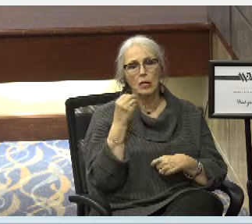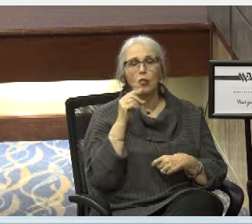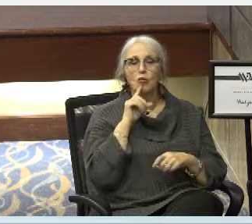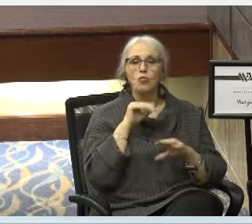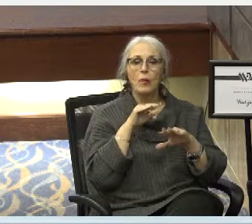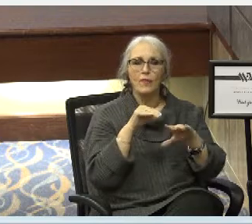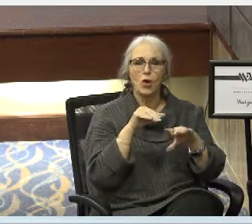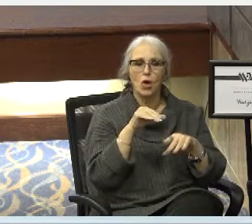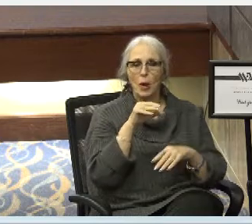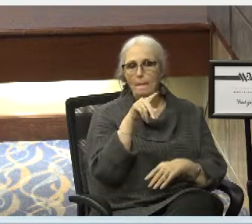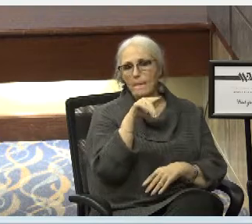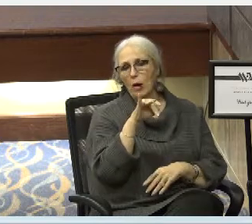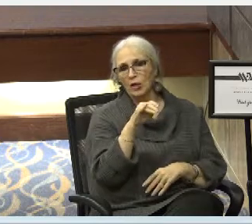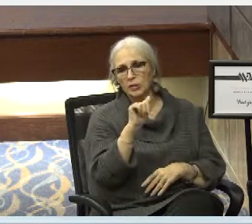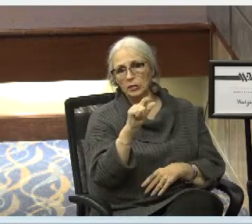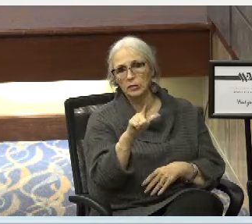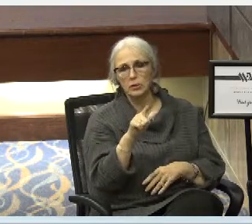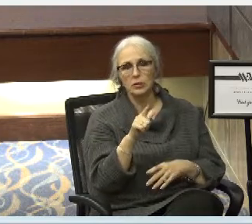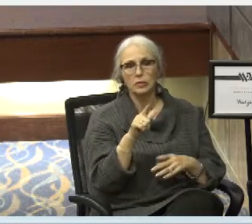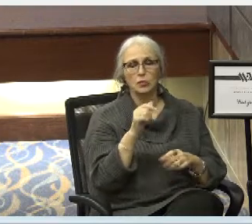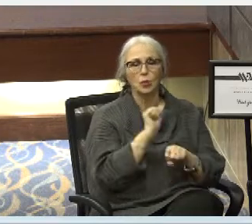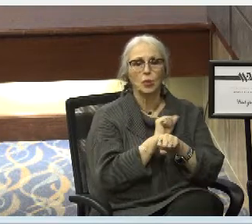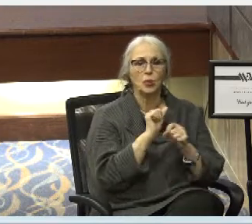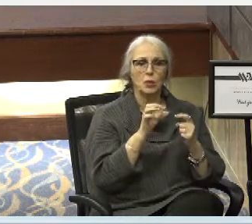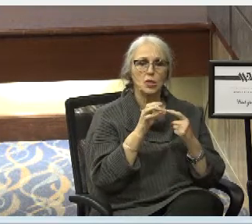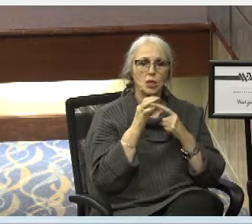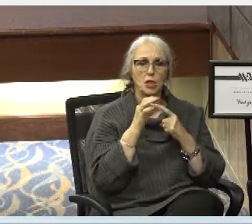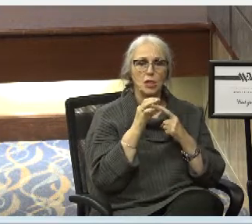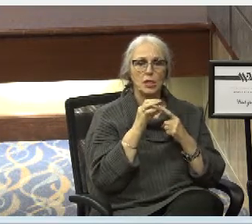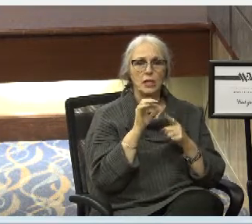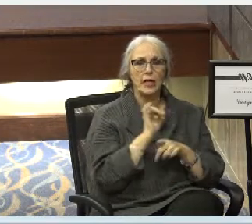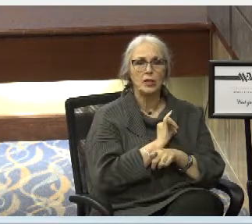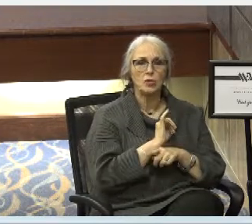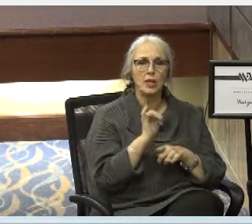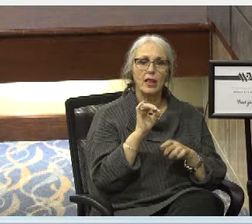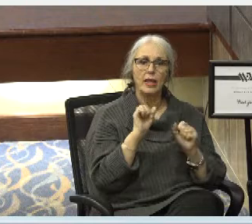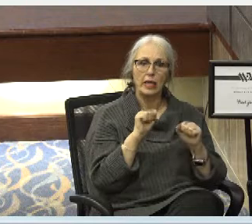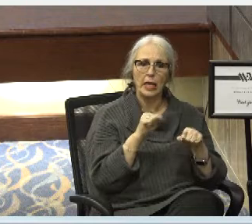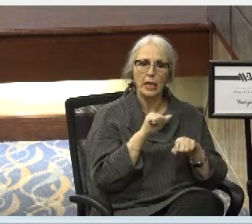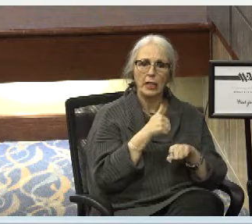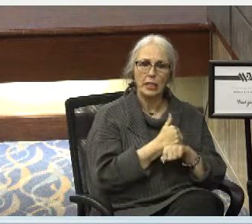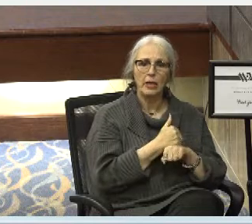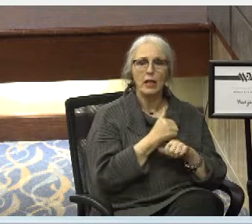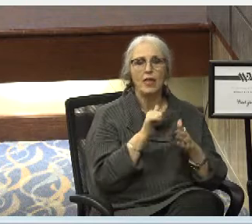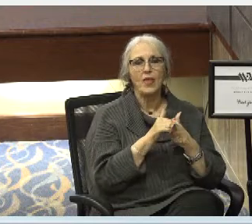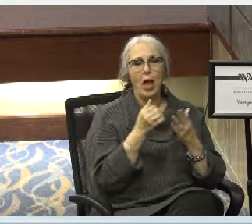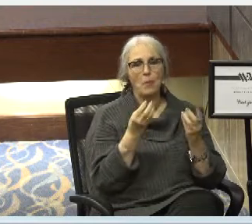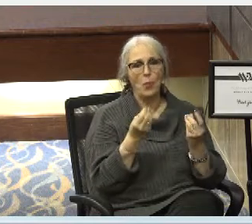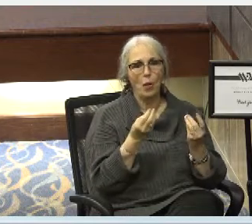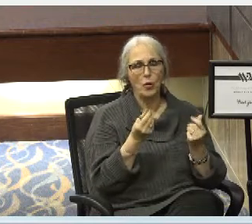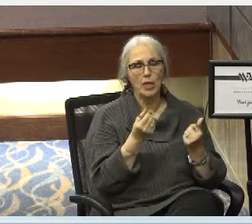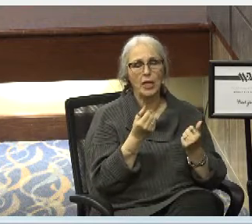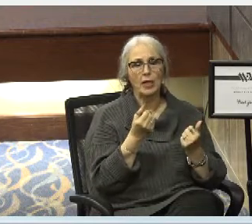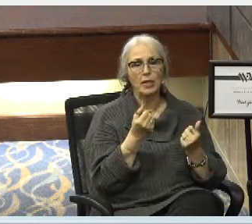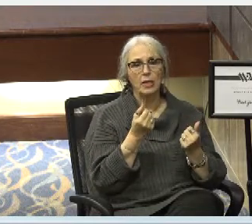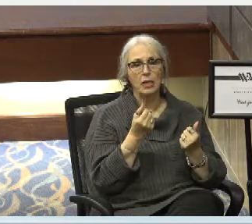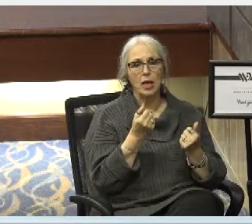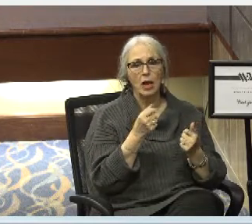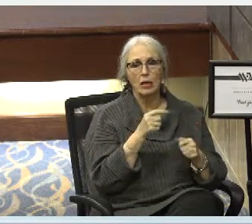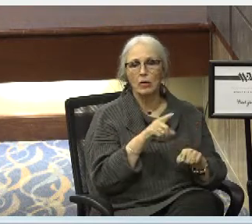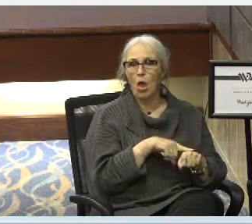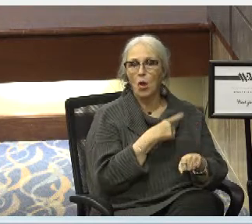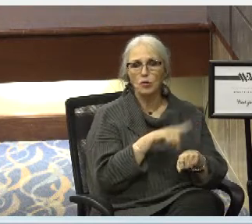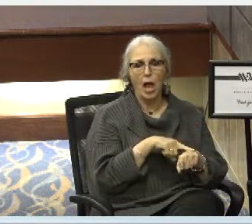river parcel in the leases, dealing with certain contingencies that could arise. There's That property has long